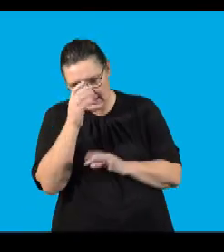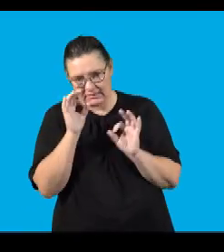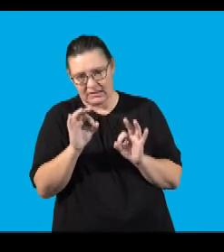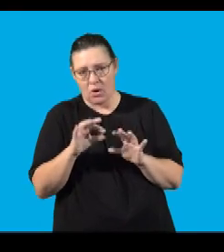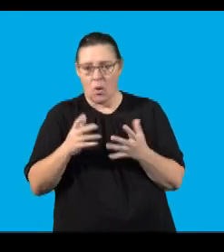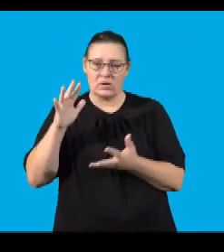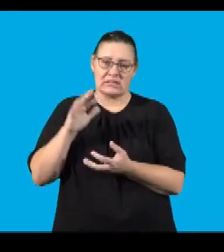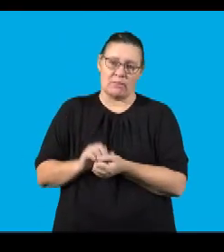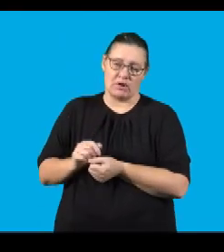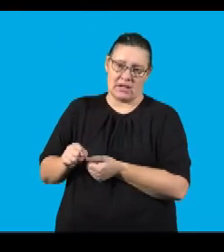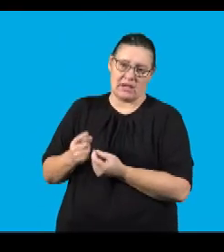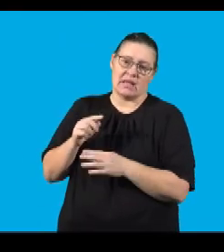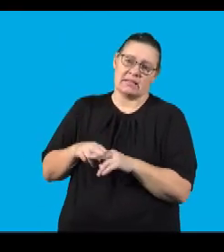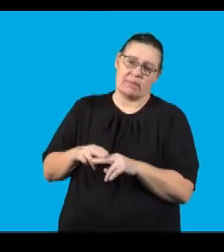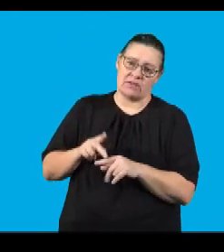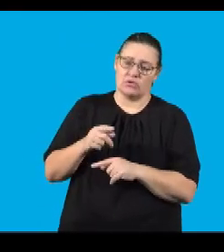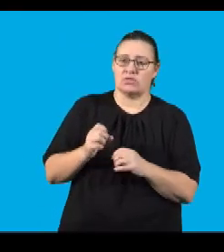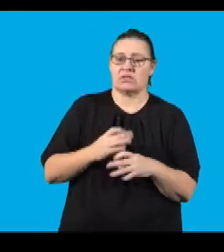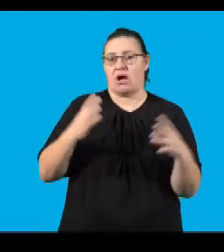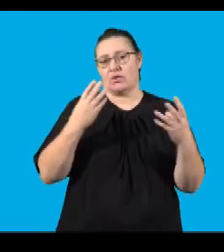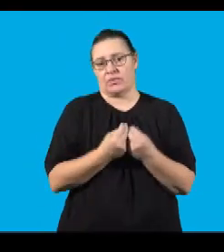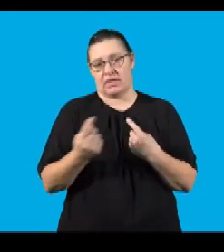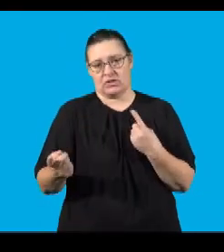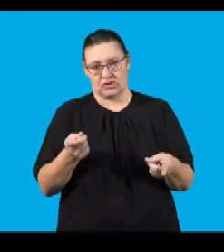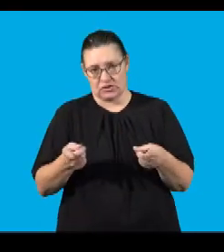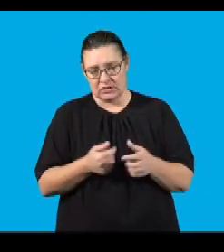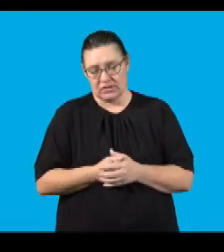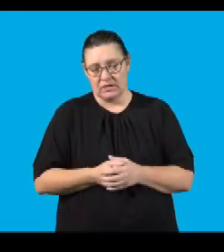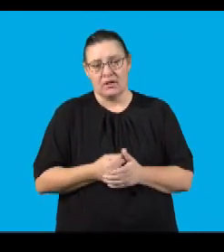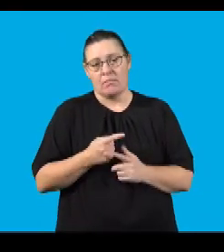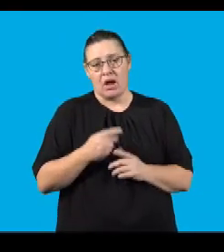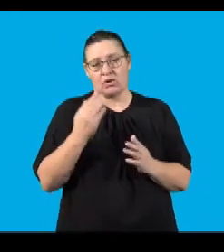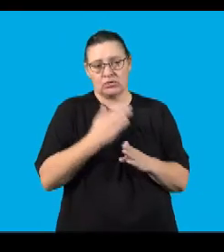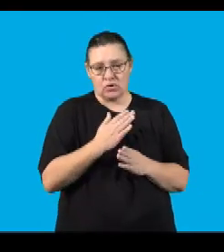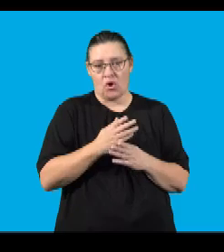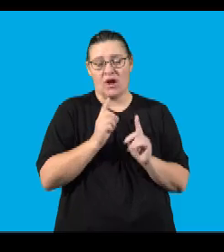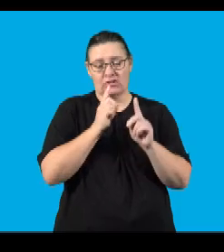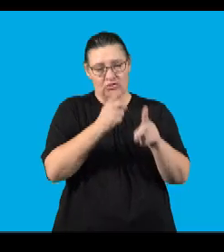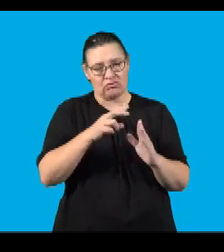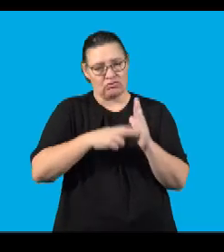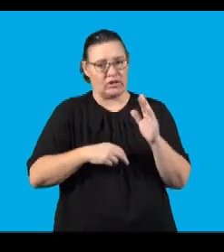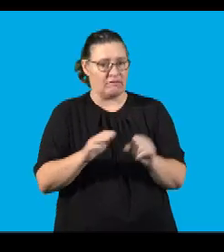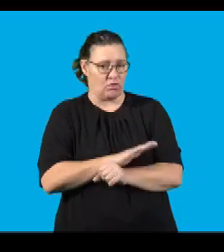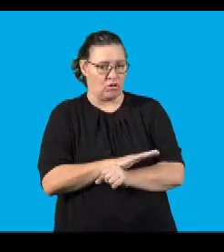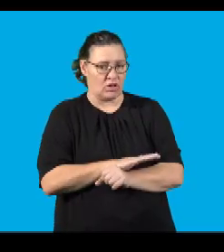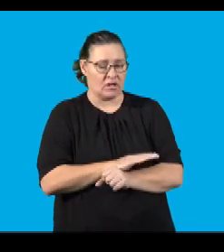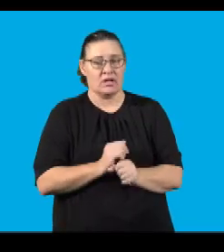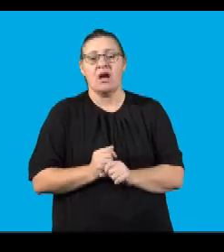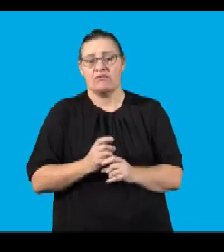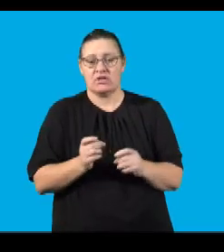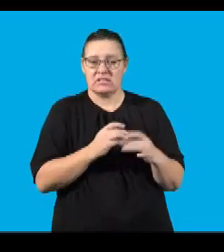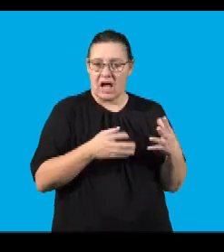the comprehension passage or the summary, depending on which question you're going to start with. Make sure that you read all of the instructions. You'll